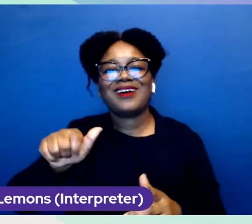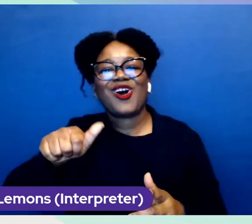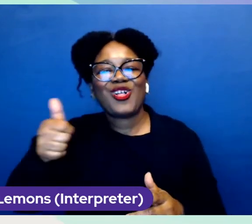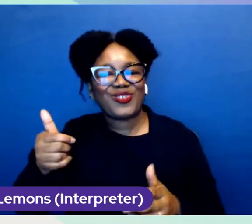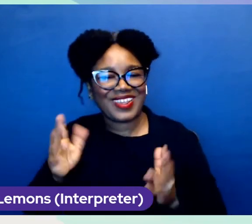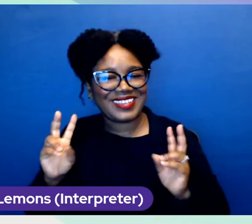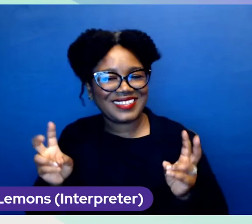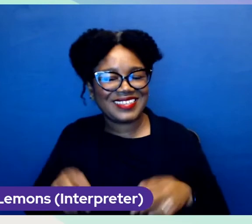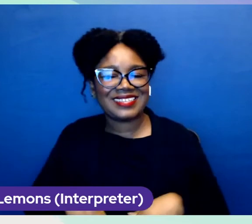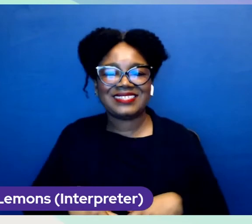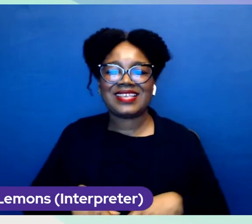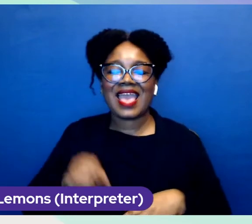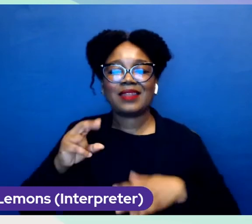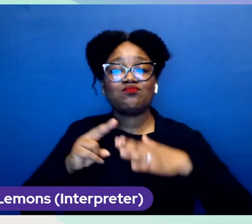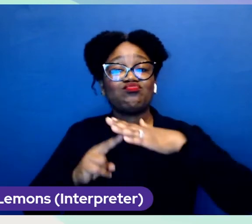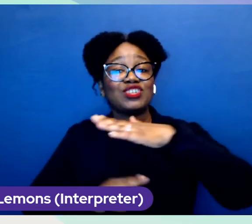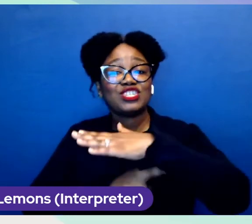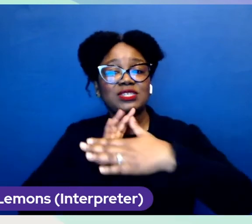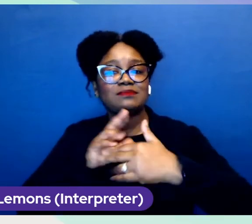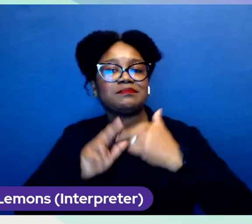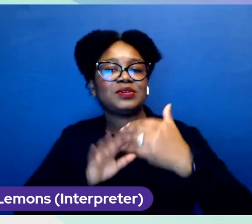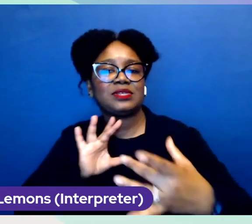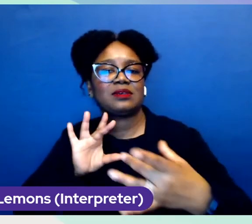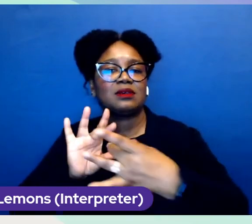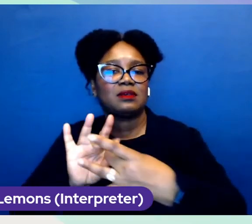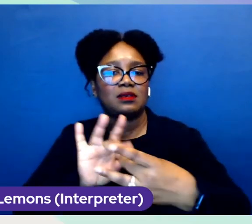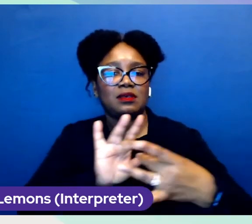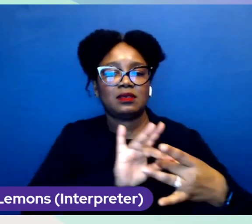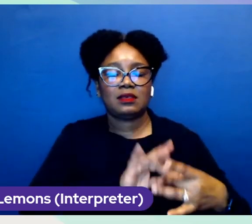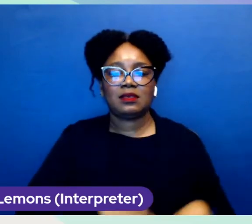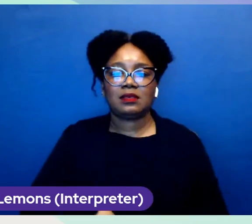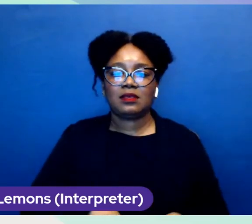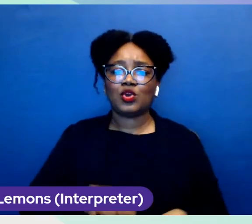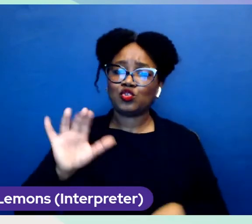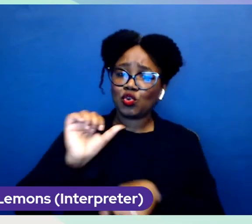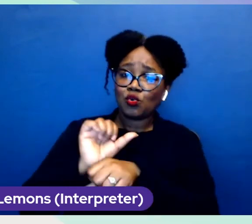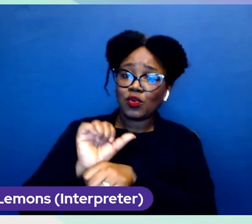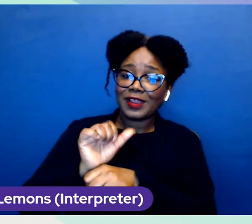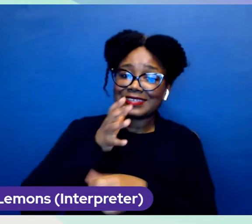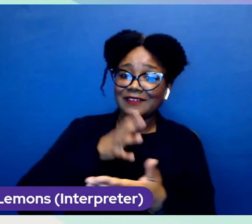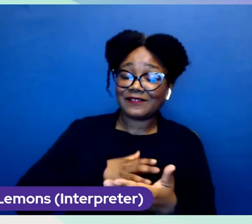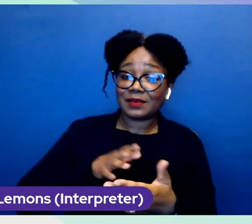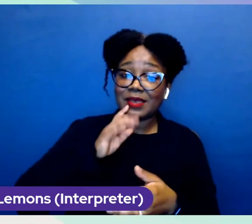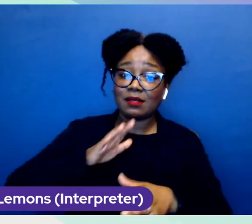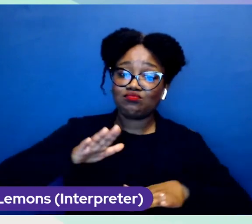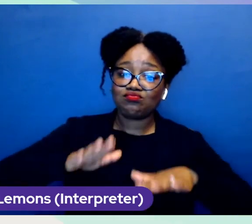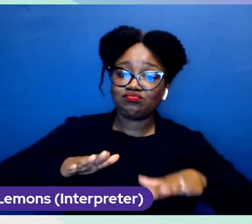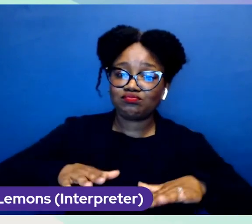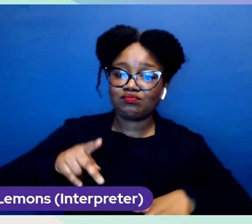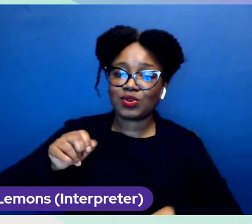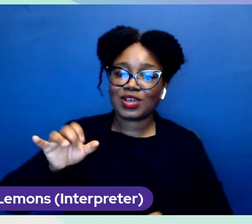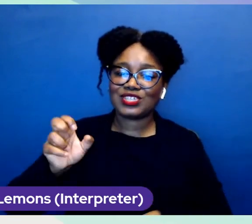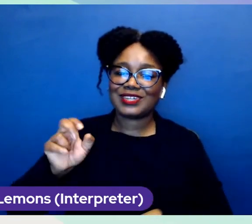long bridges. And your work as a female percussionist who's empowering other female percussionists and instrumentalists,